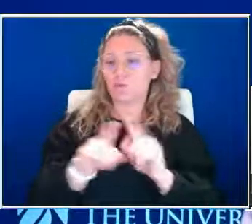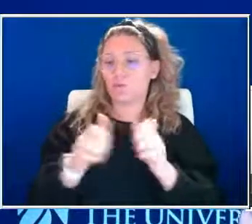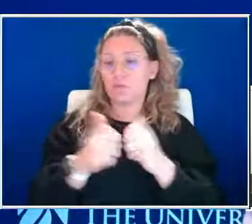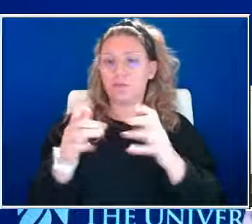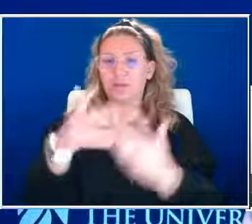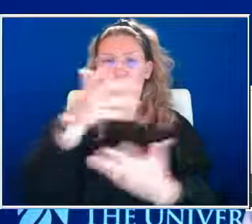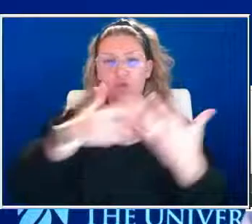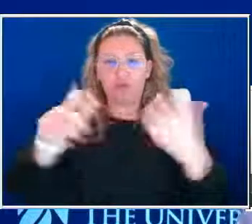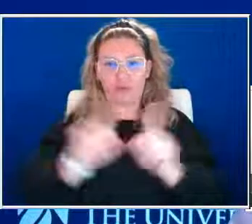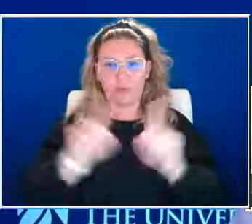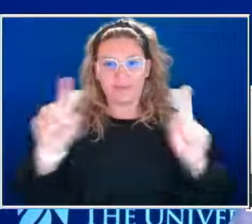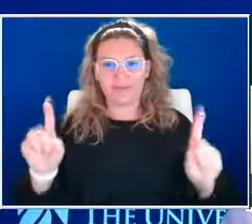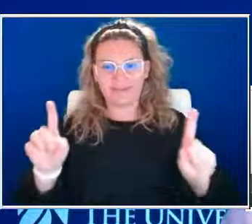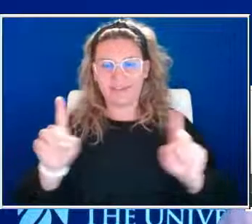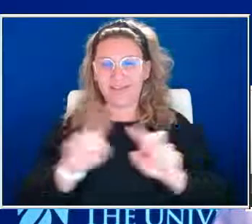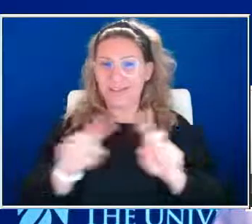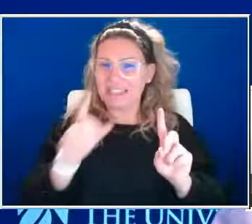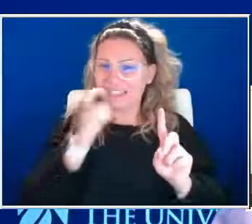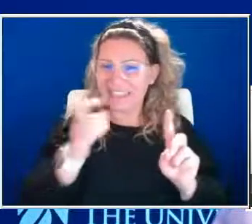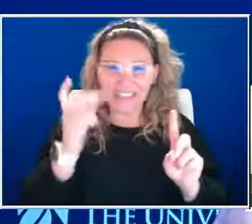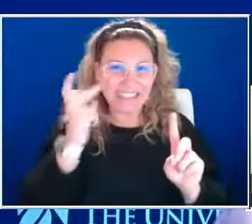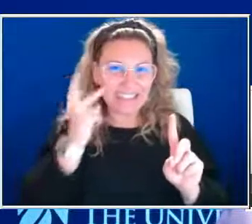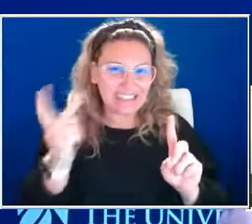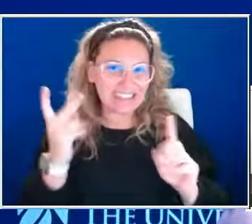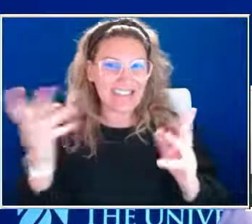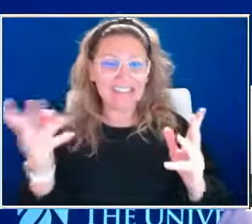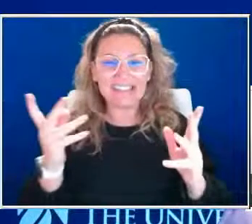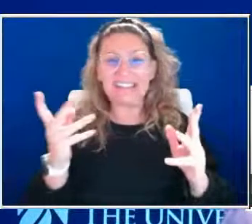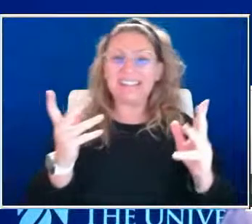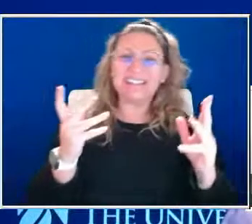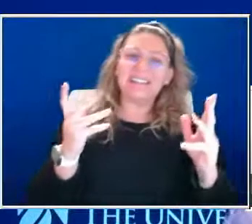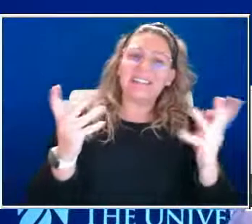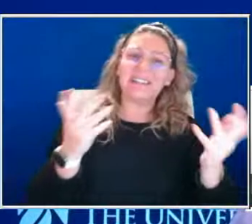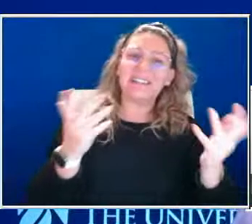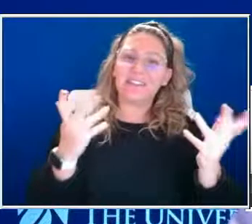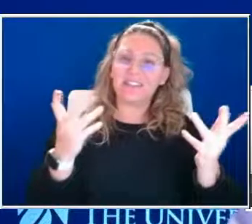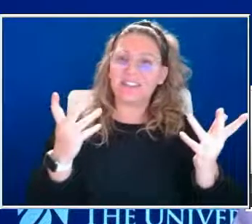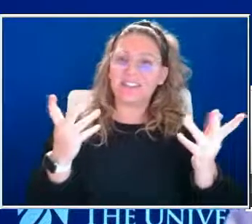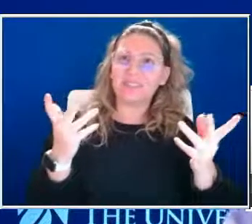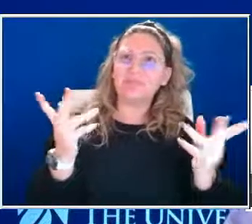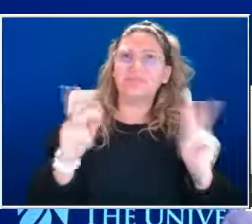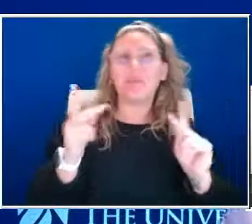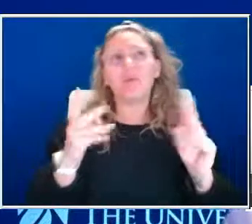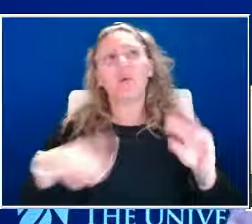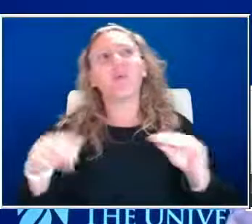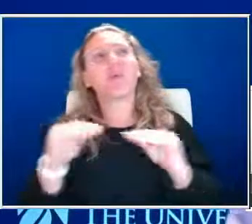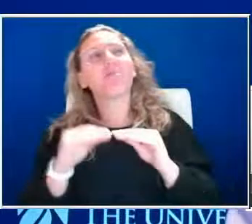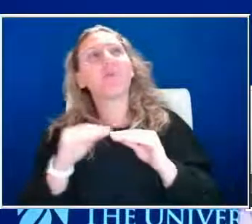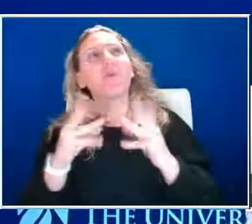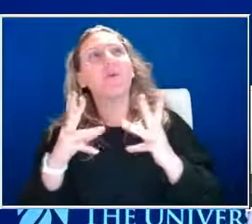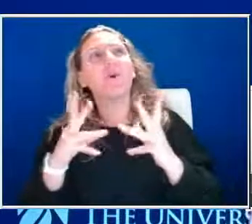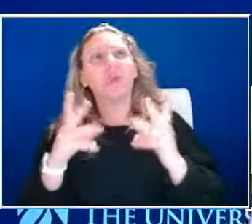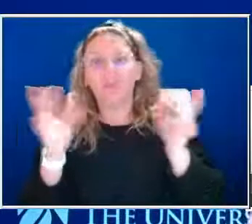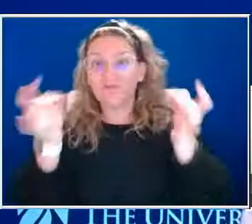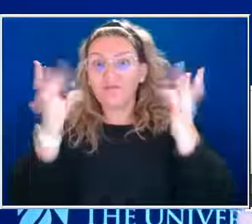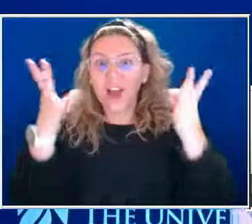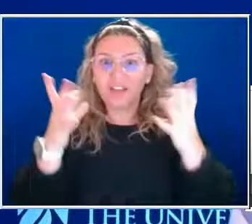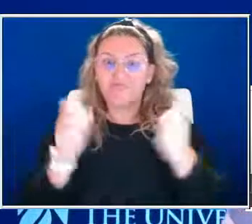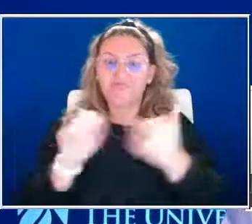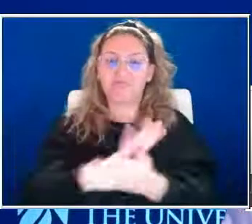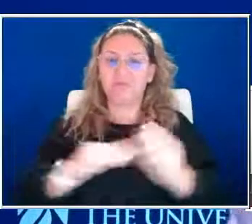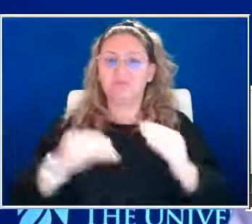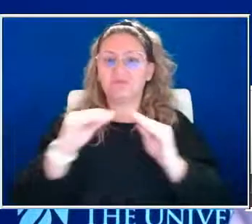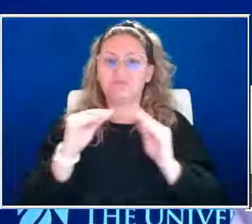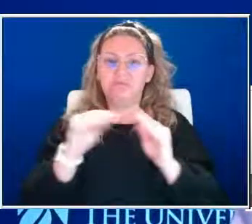that, but they did not see that people were being more violent, causing more crimes, doing anything like that. They